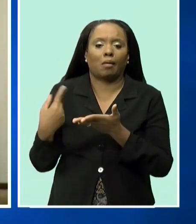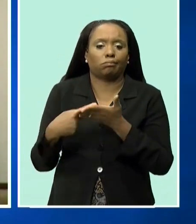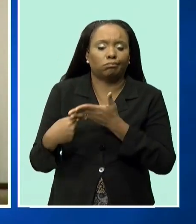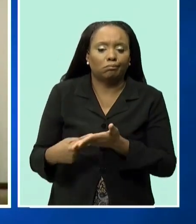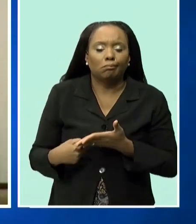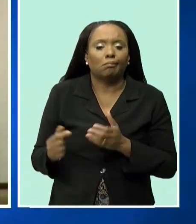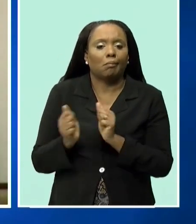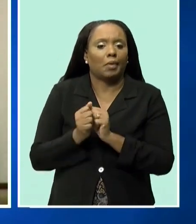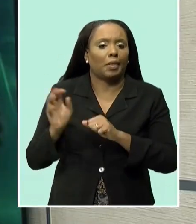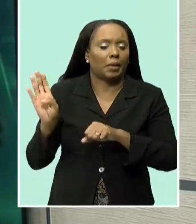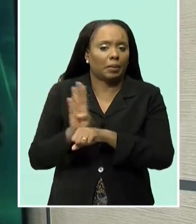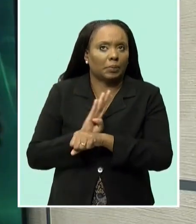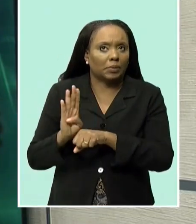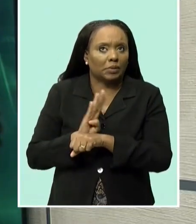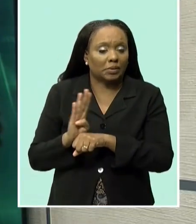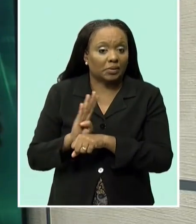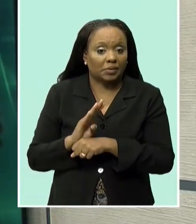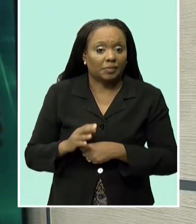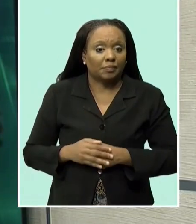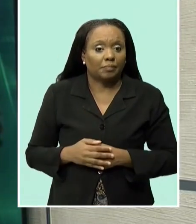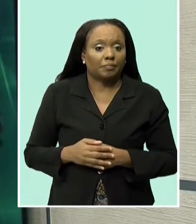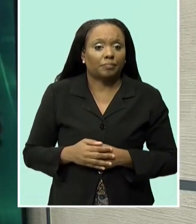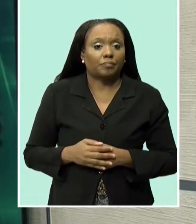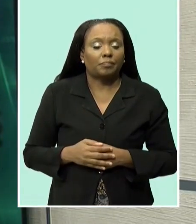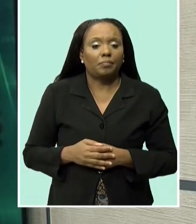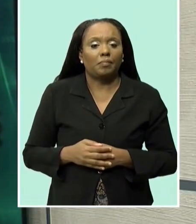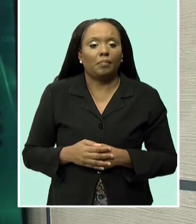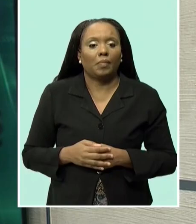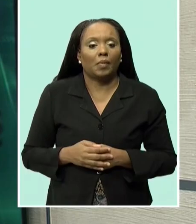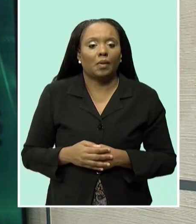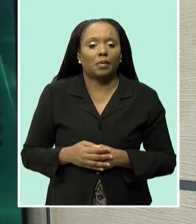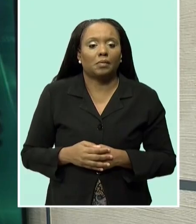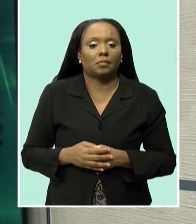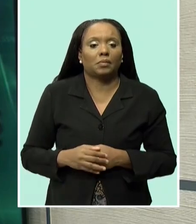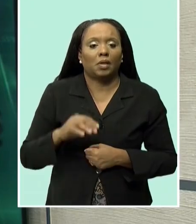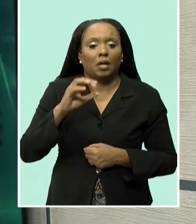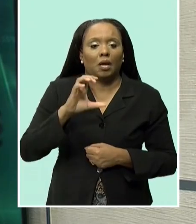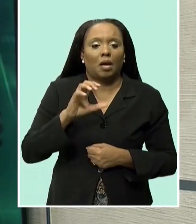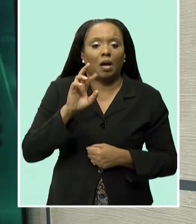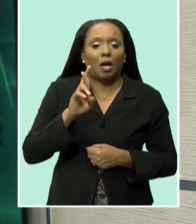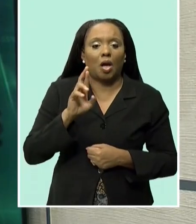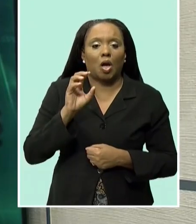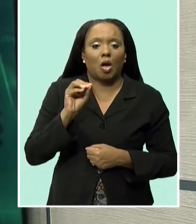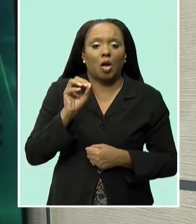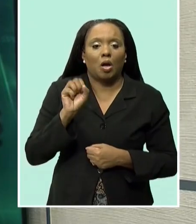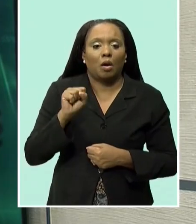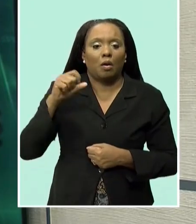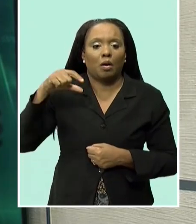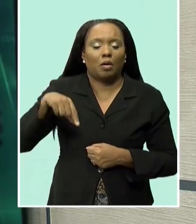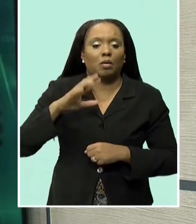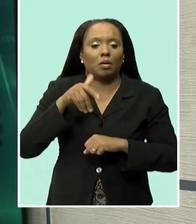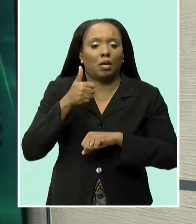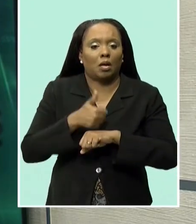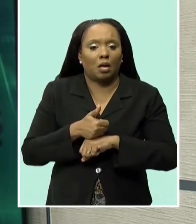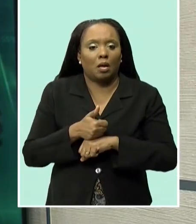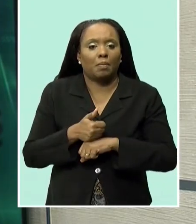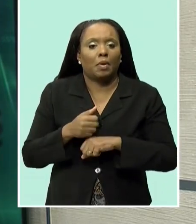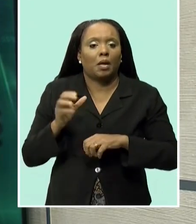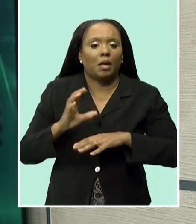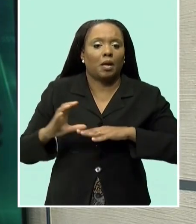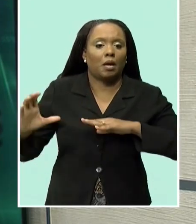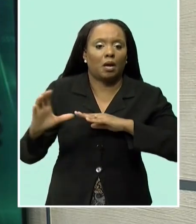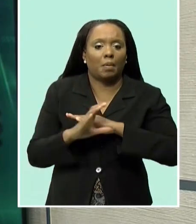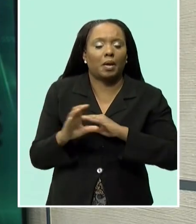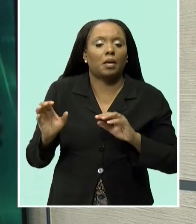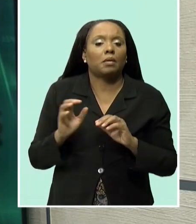the business. The CARICOM Regional Organization for Standards and Quality, CROSSQ, launched its regional non-medical